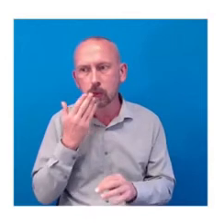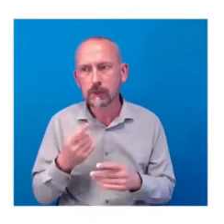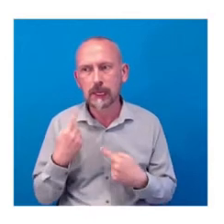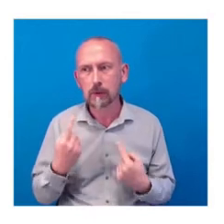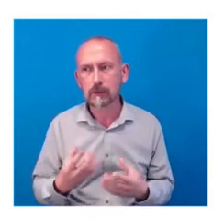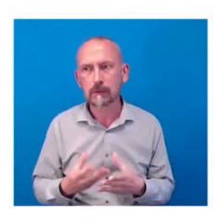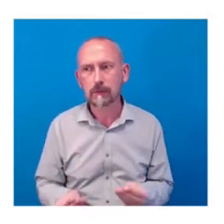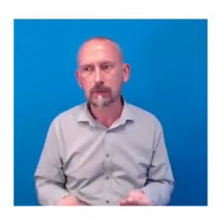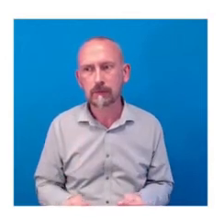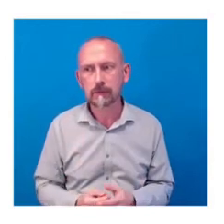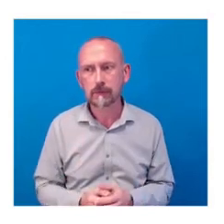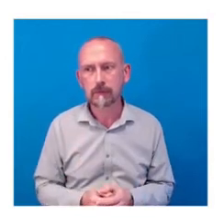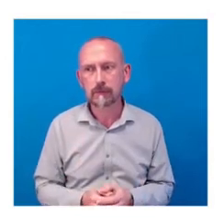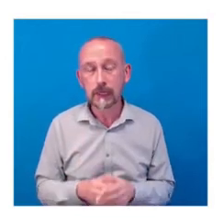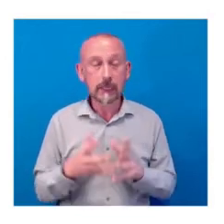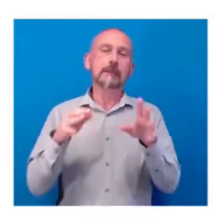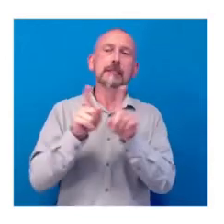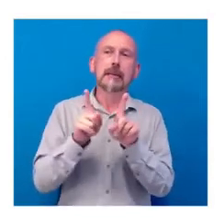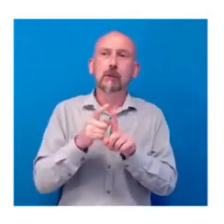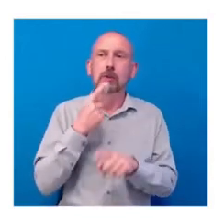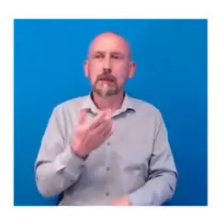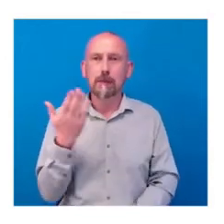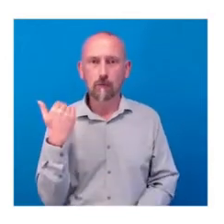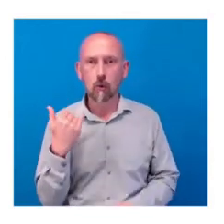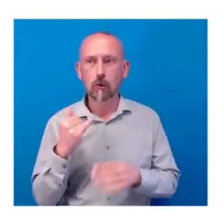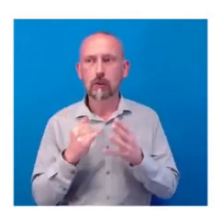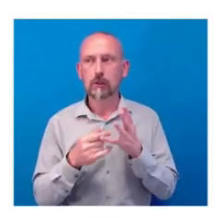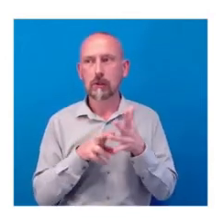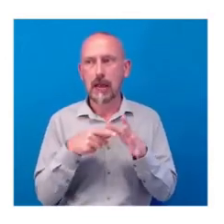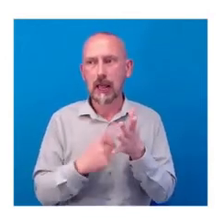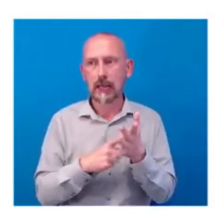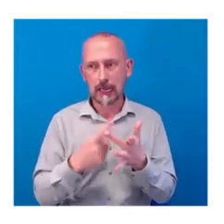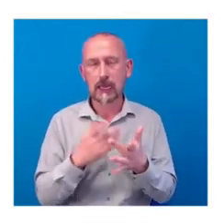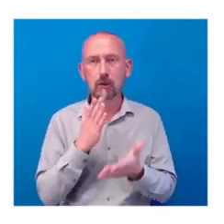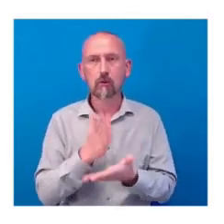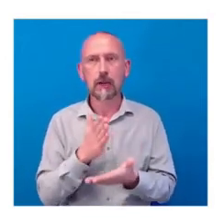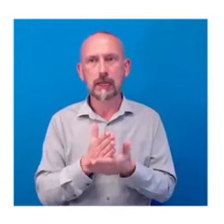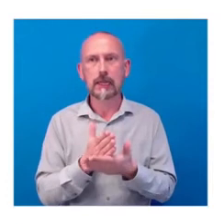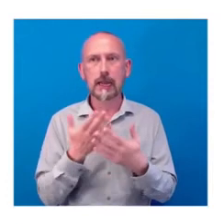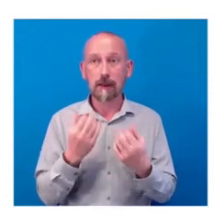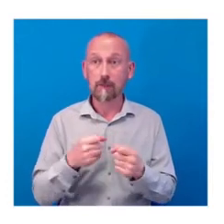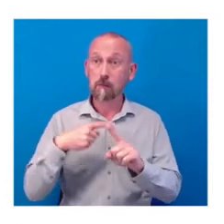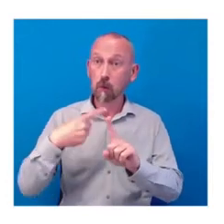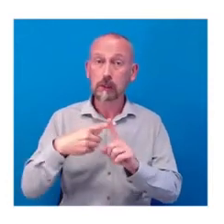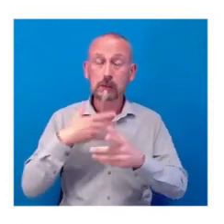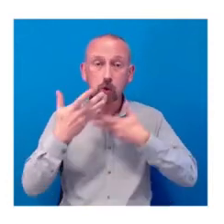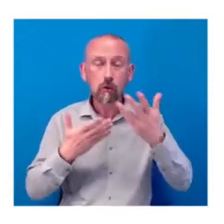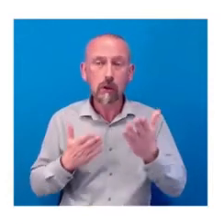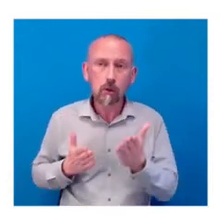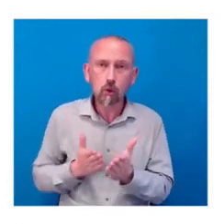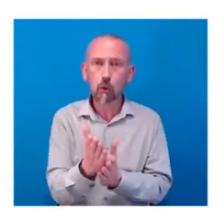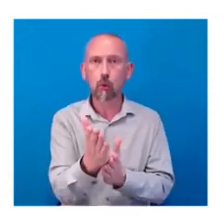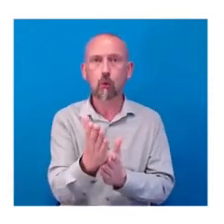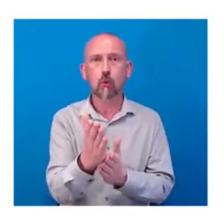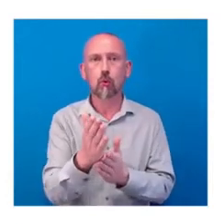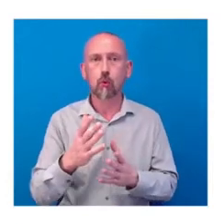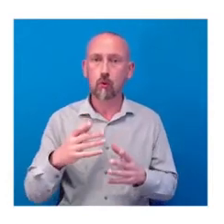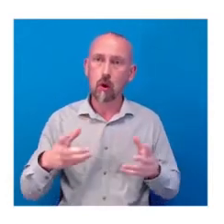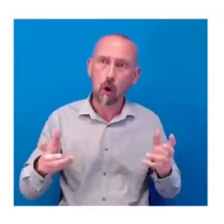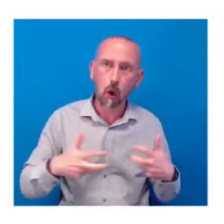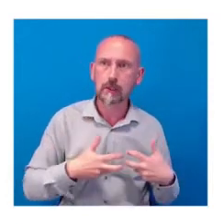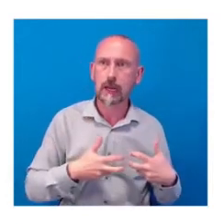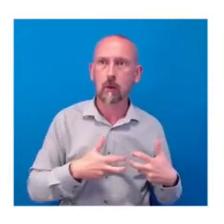It sounds actually from what you said earlier, Sonali, that's also quite a positive story over lockdown. But I think what we